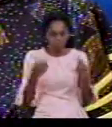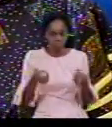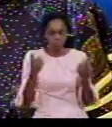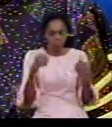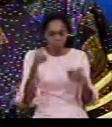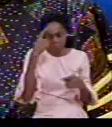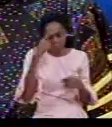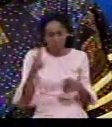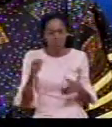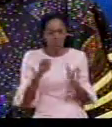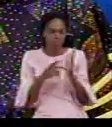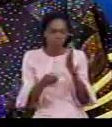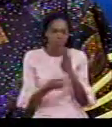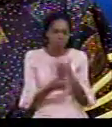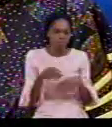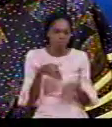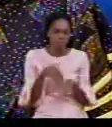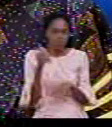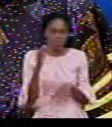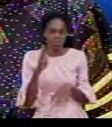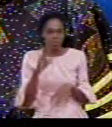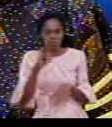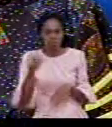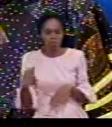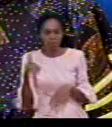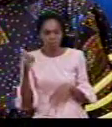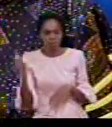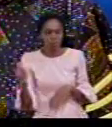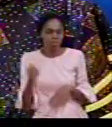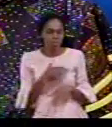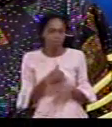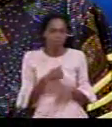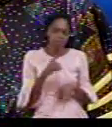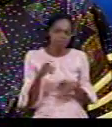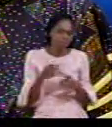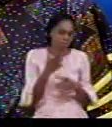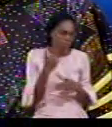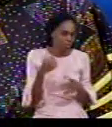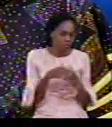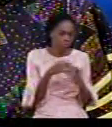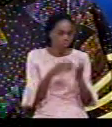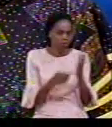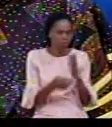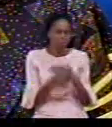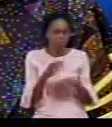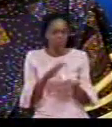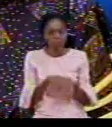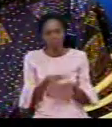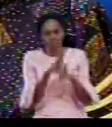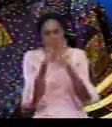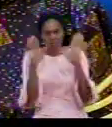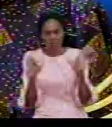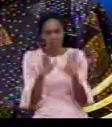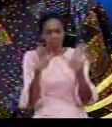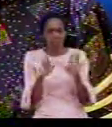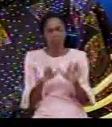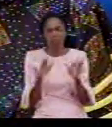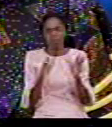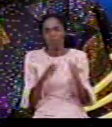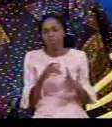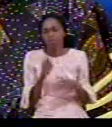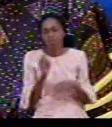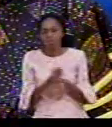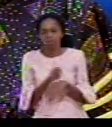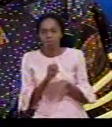And here we went there, and on Sunday of that program, while GS was ministering on Sunday message, he started the message, he started